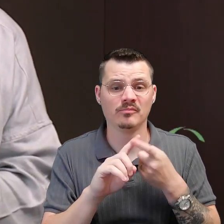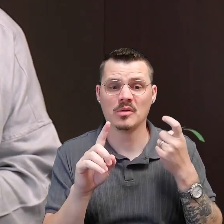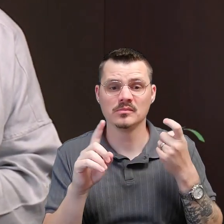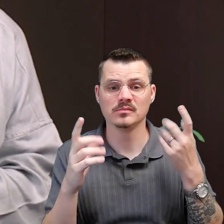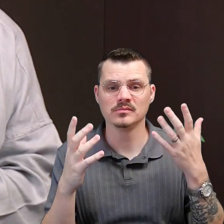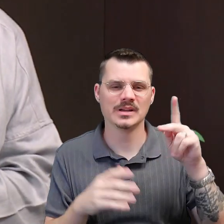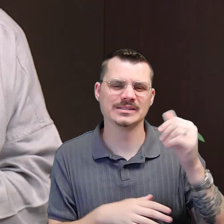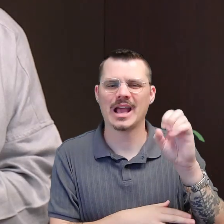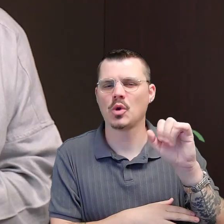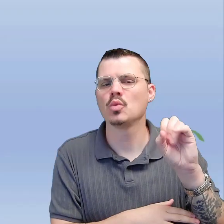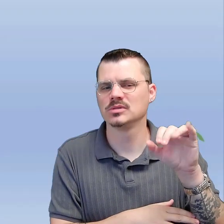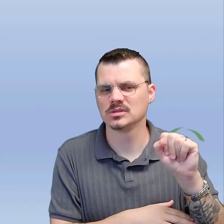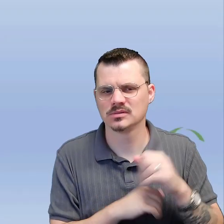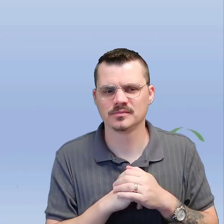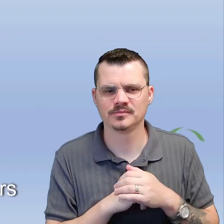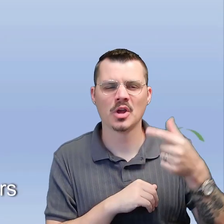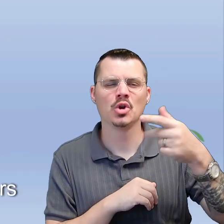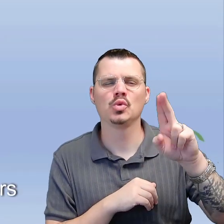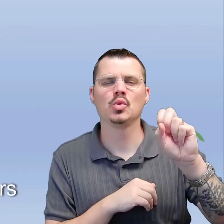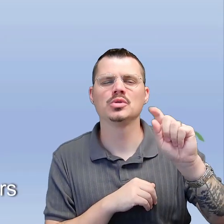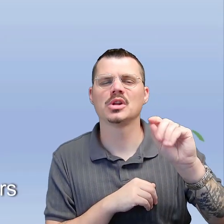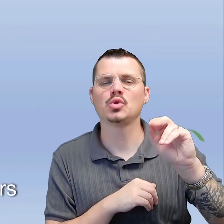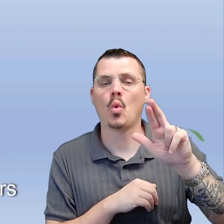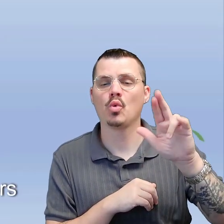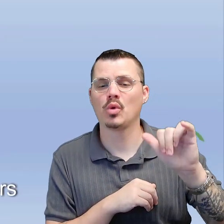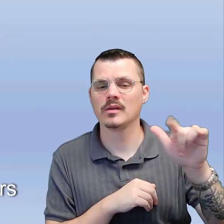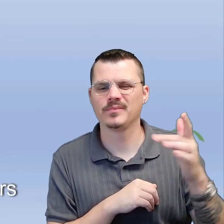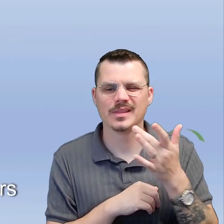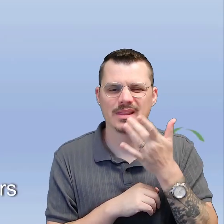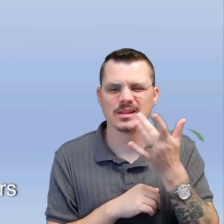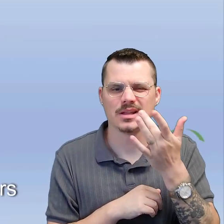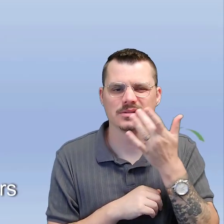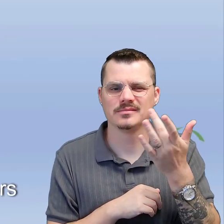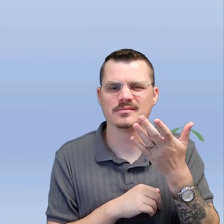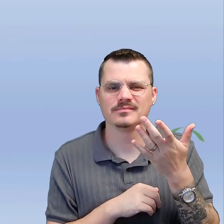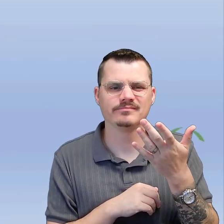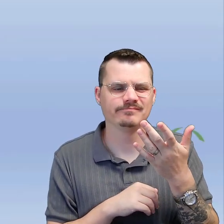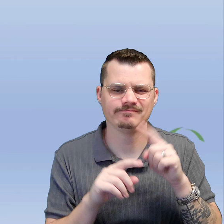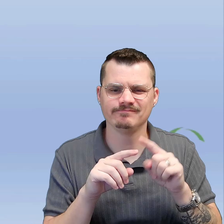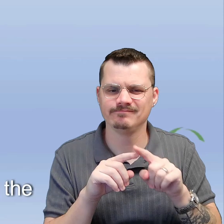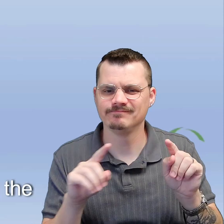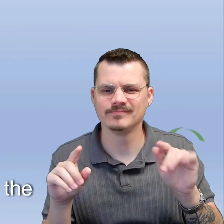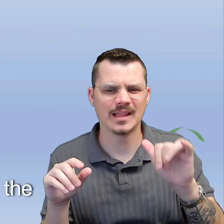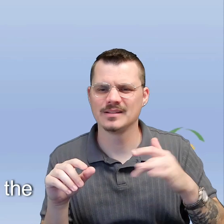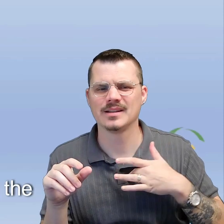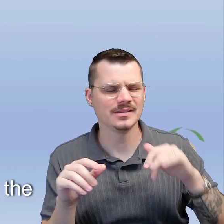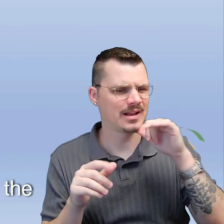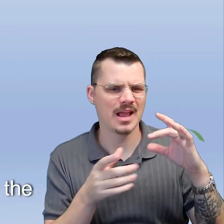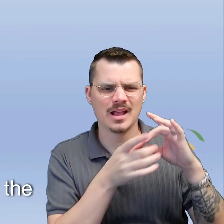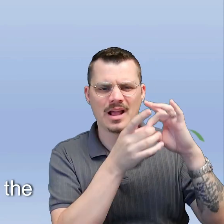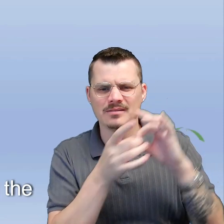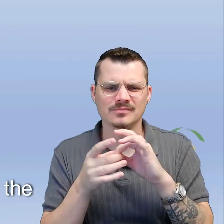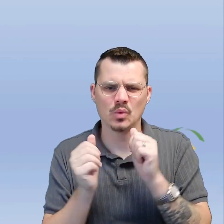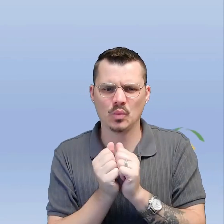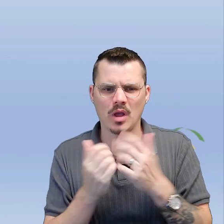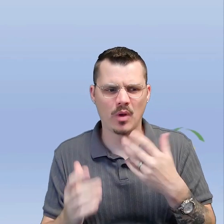from psychosis per se. Gustatory hallucinations, tastes, flavors that are not associated